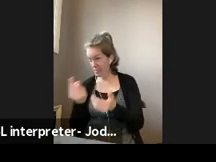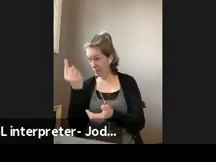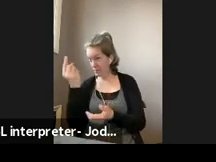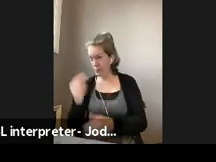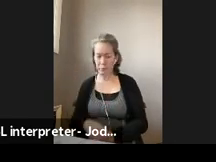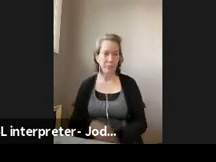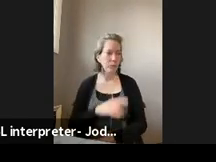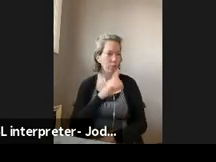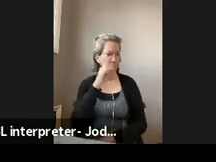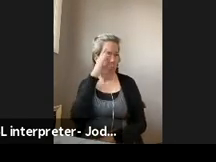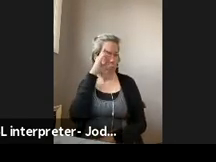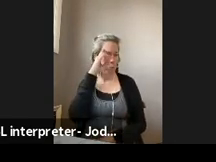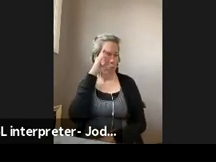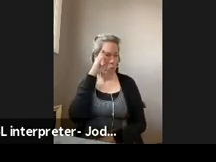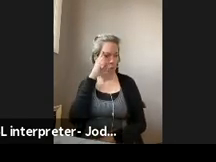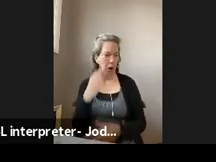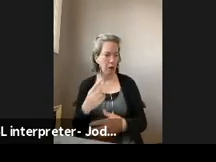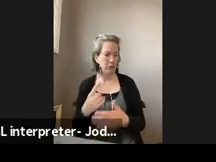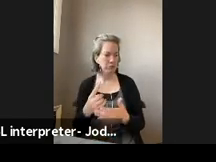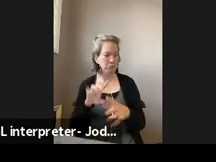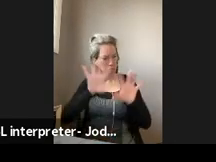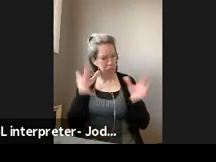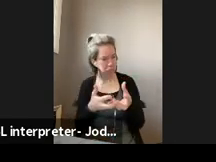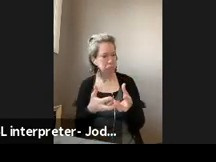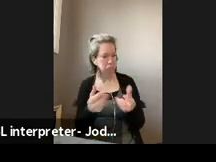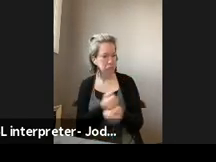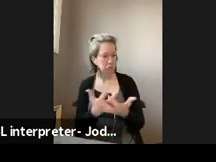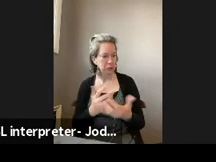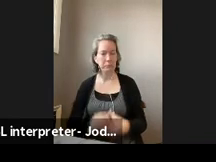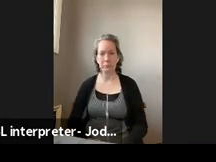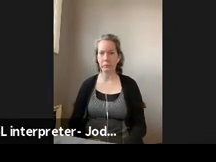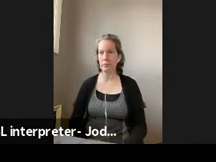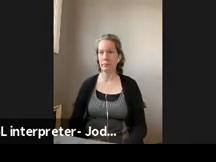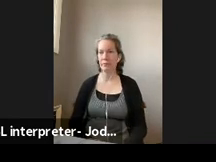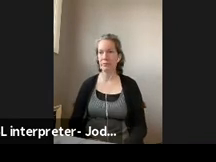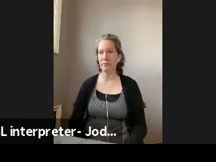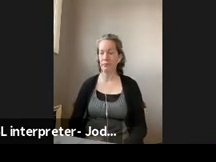think you've covered everything. We're good. Perfect. Yeah. Thanks. Fabulous.